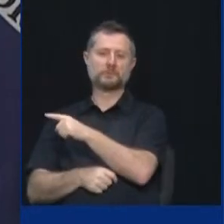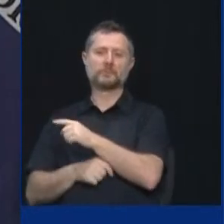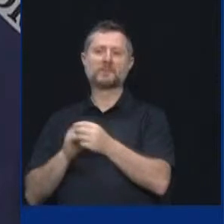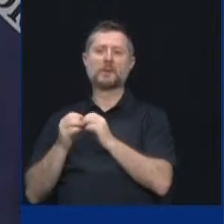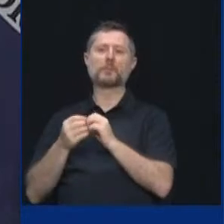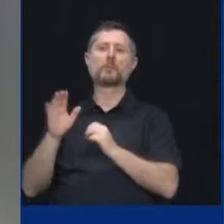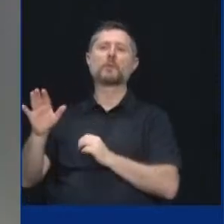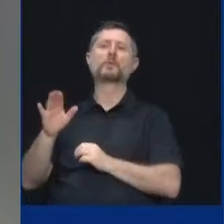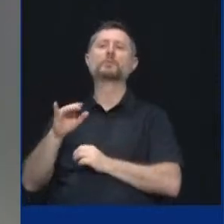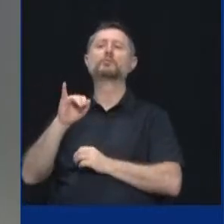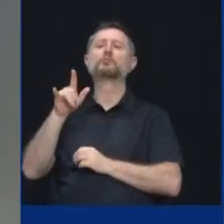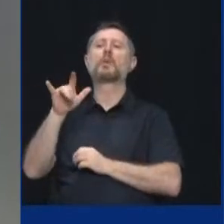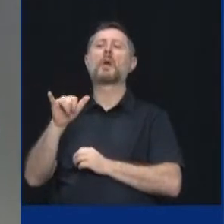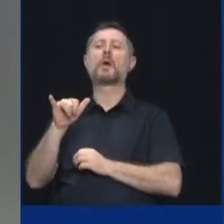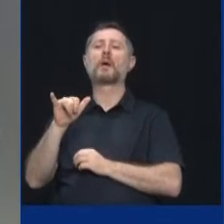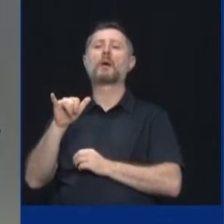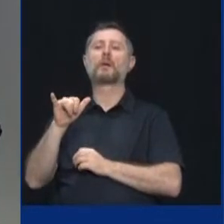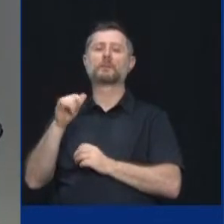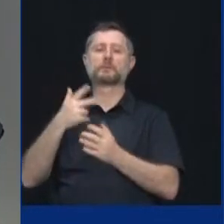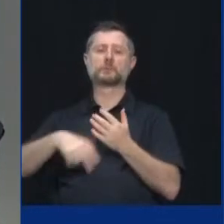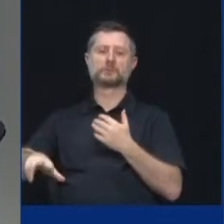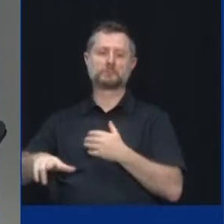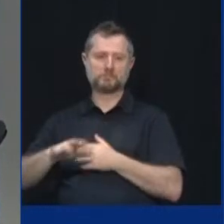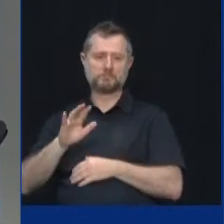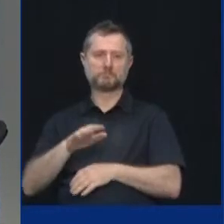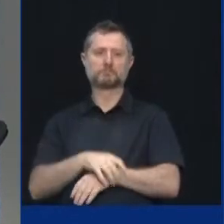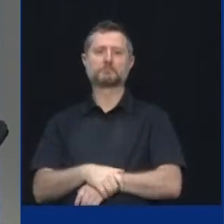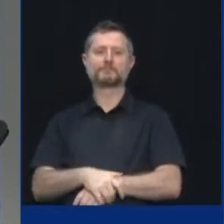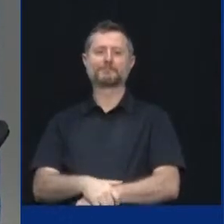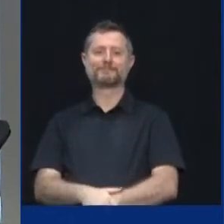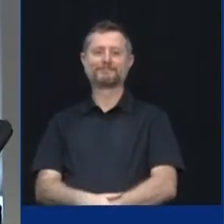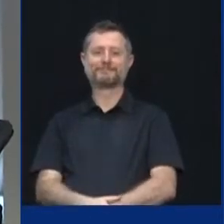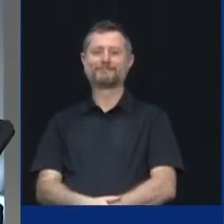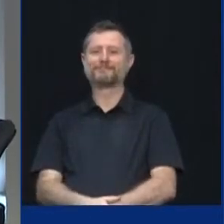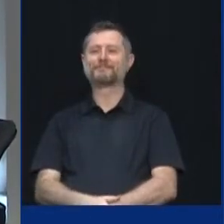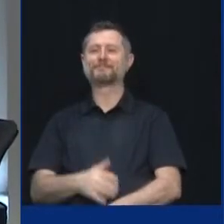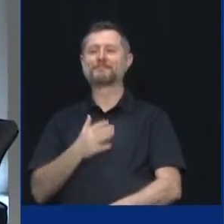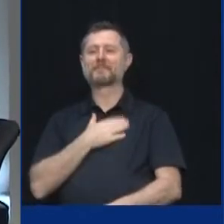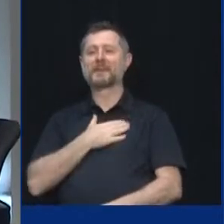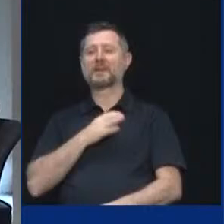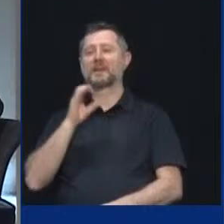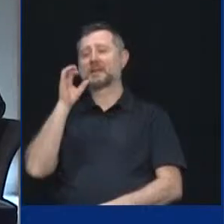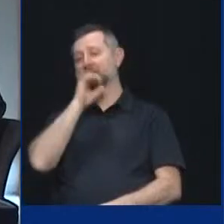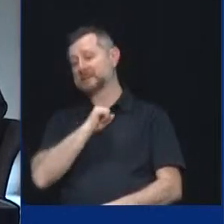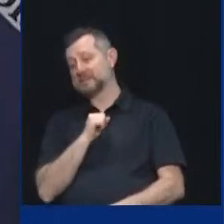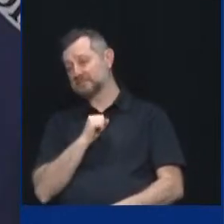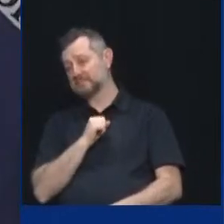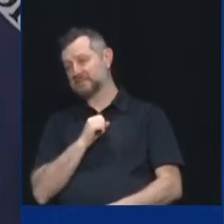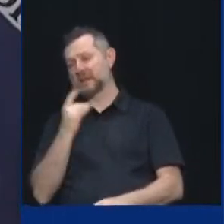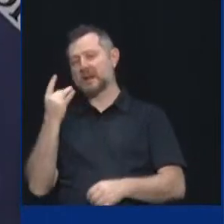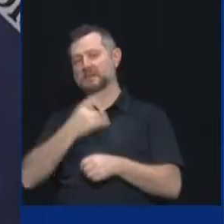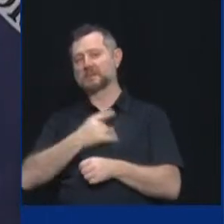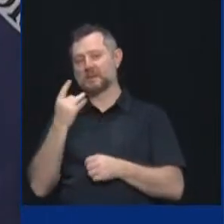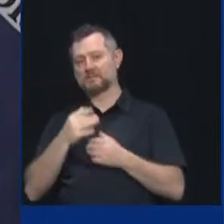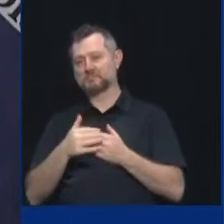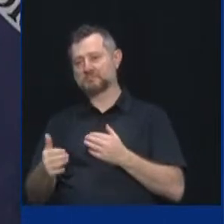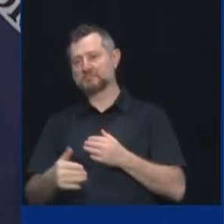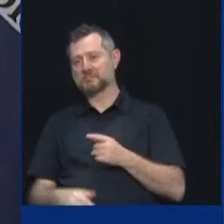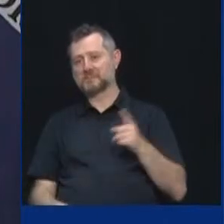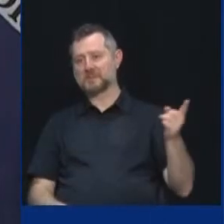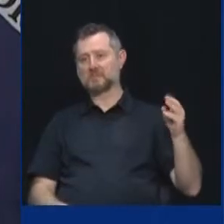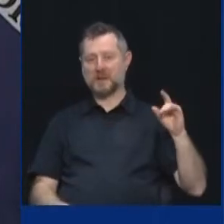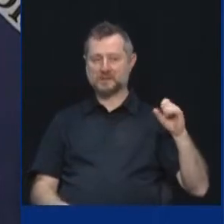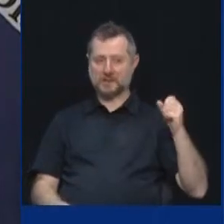number? Well, I said the end. 3 weeks. 3 weeks, yeah. I said I said 8 days. Melissa's at